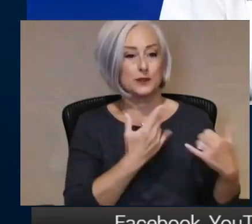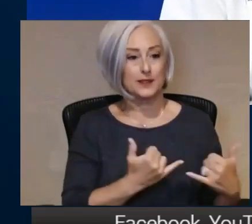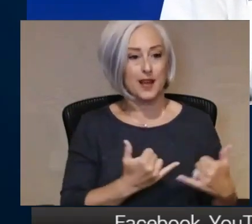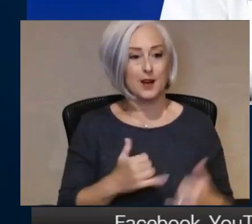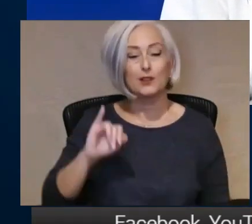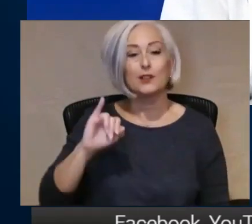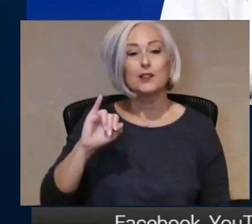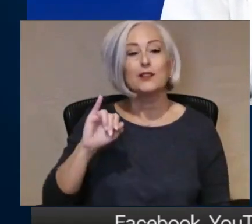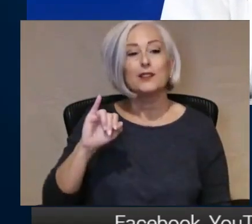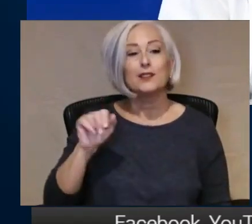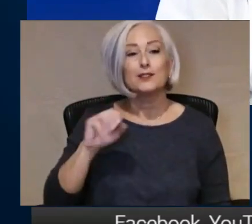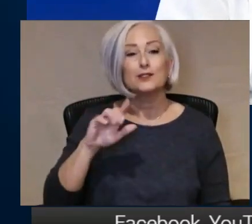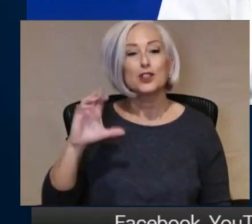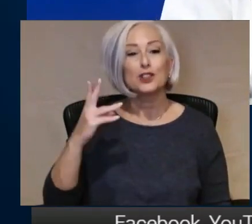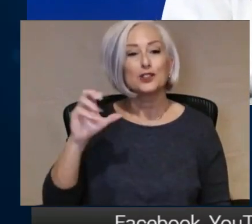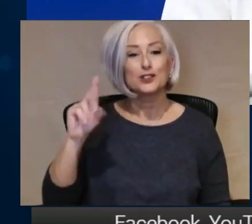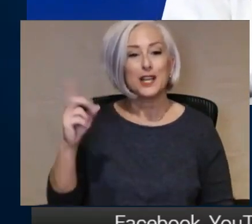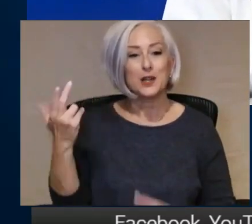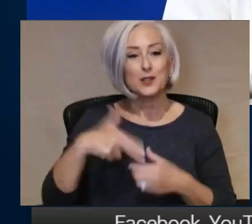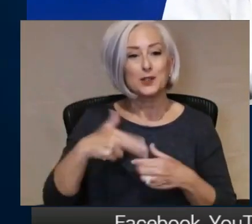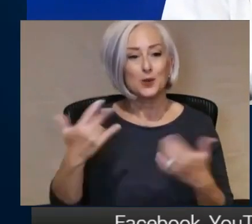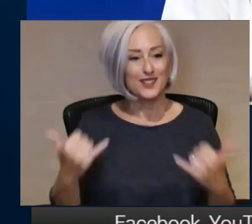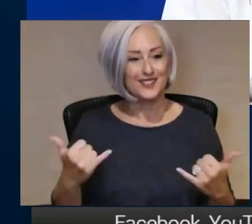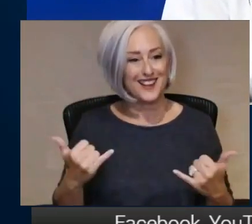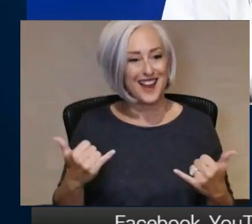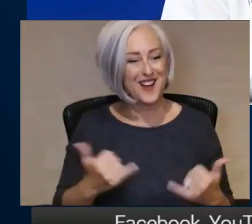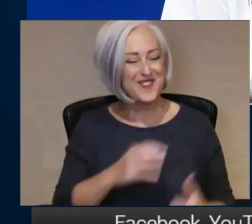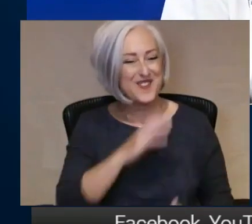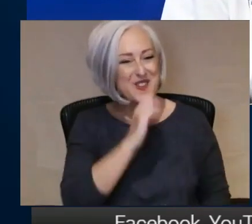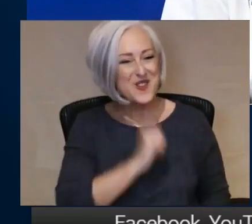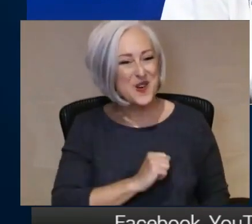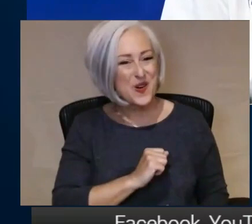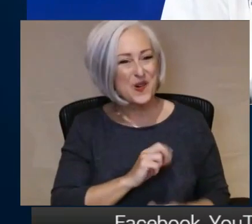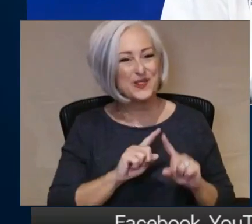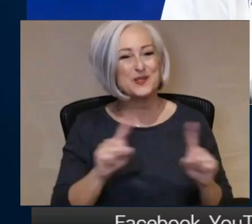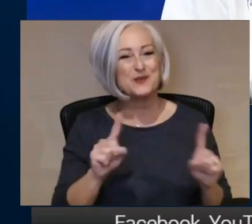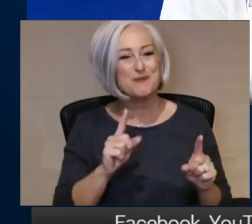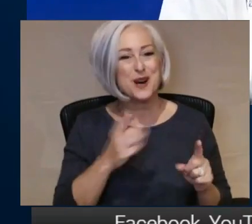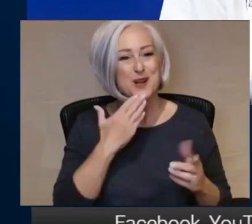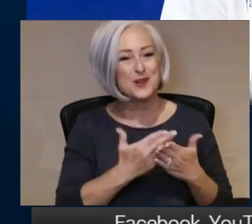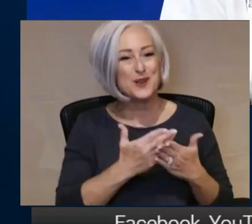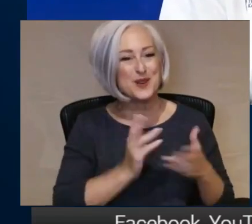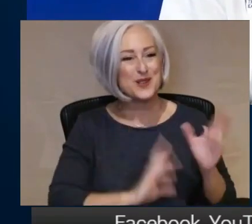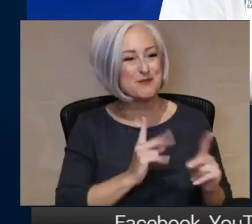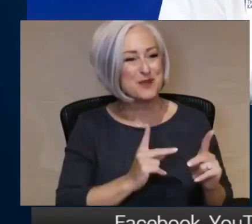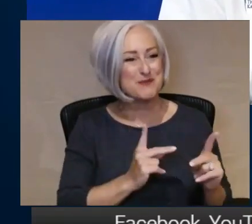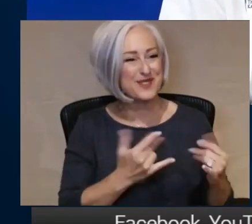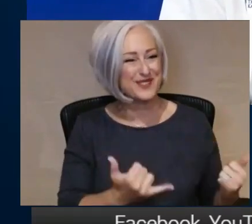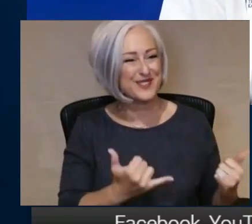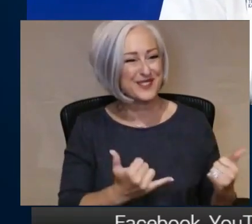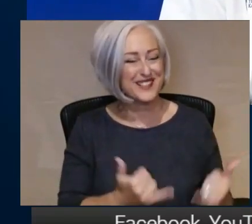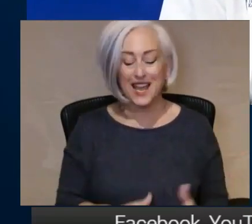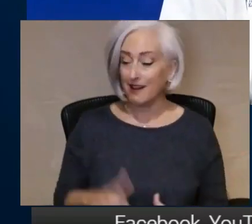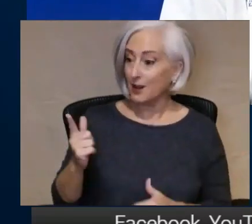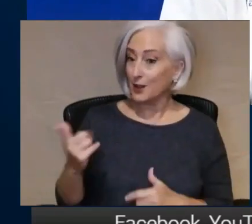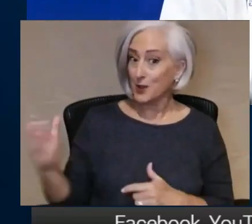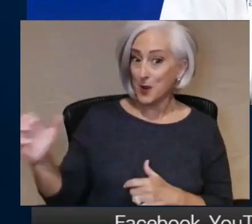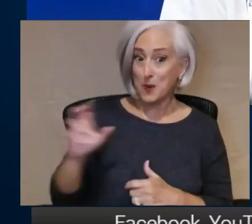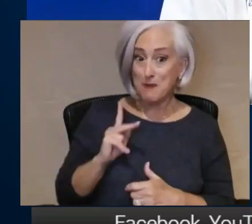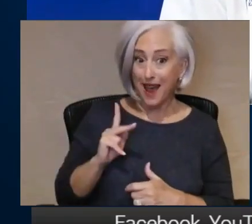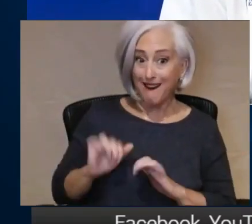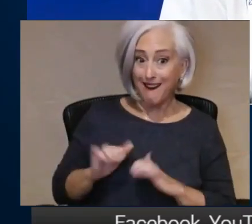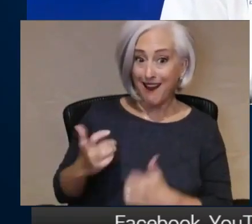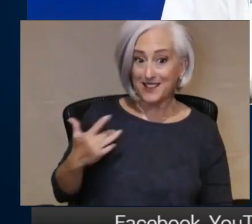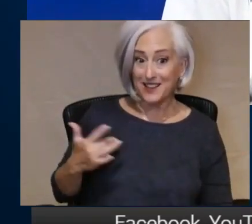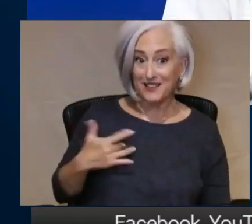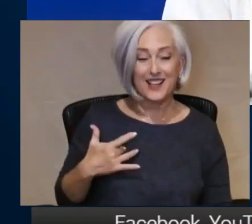Dr. Stites. It's the oldies but goodies today. You and it me. Is. You're back in the saddle. How's it feel back there? It feels good. I'm the backup to the